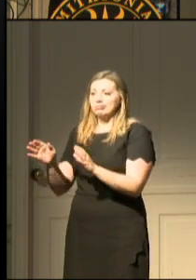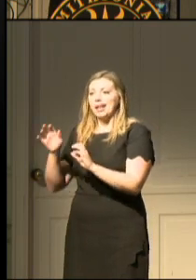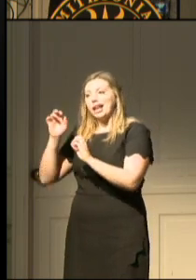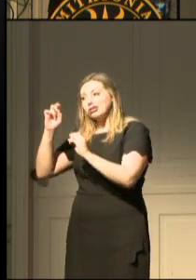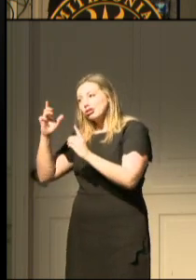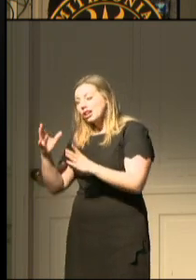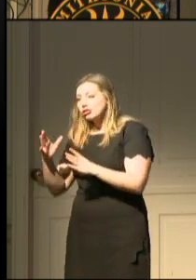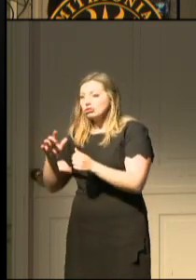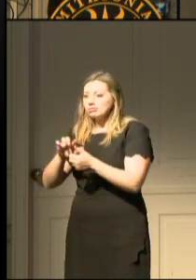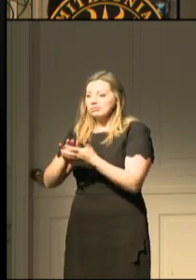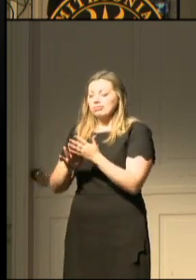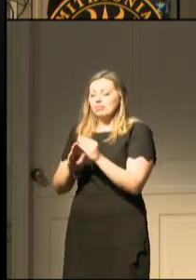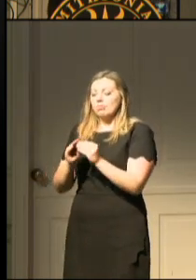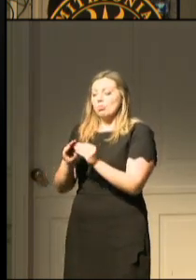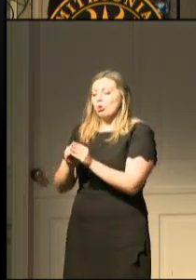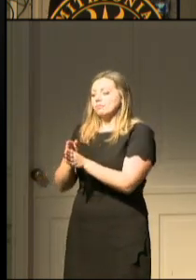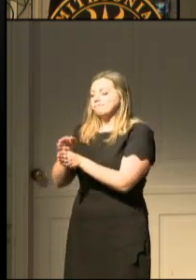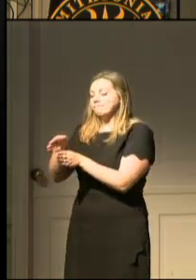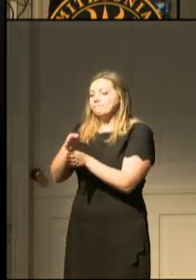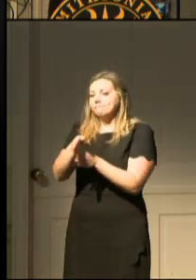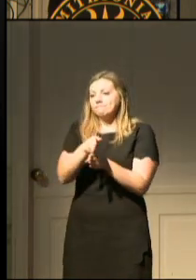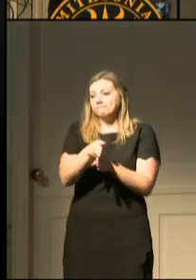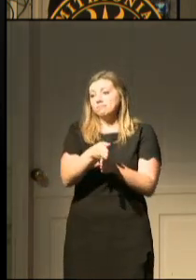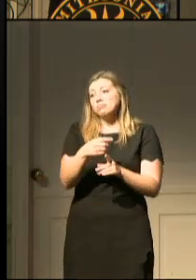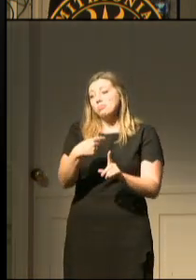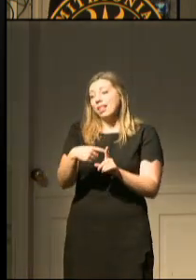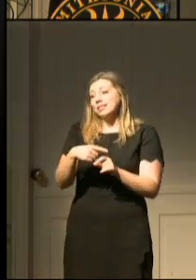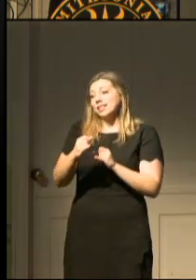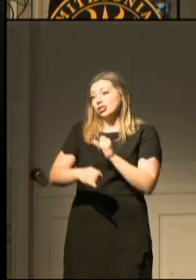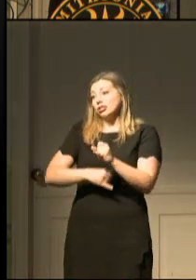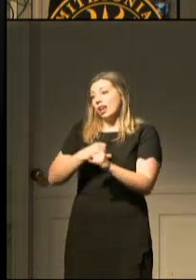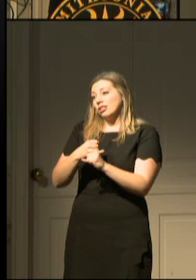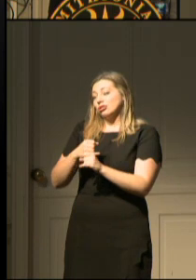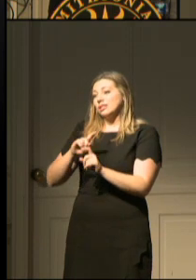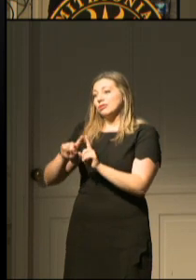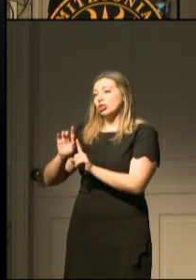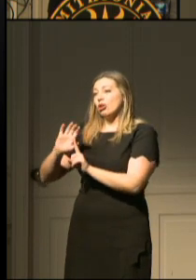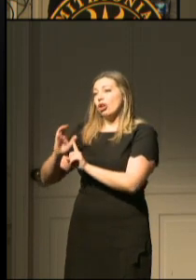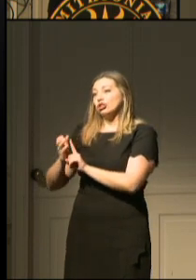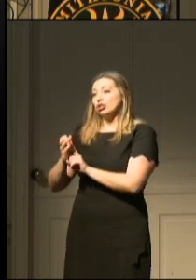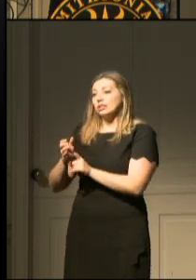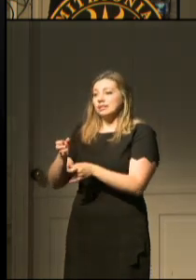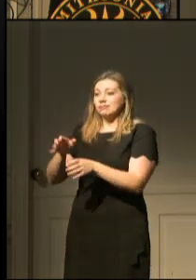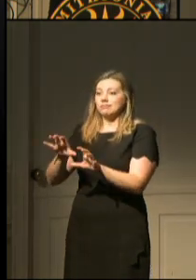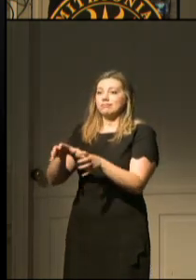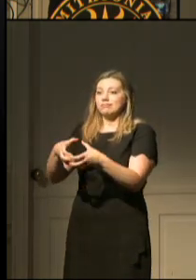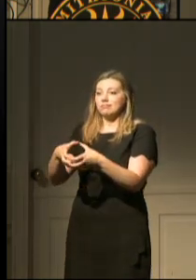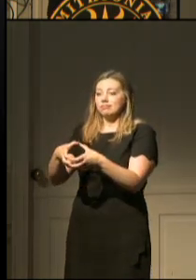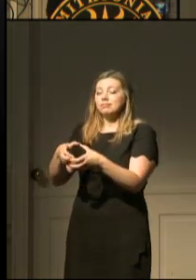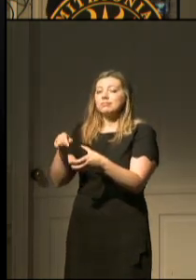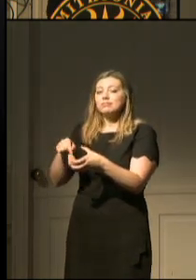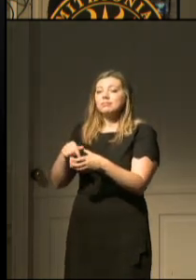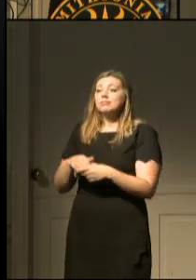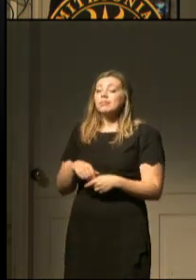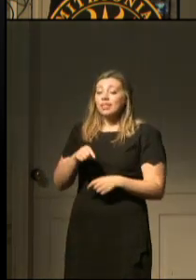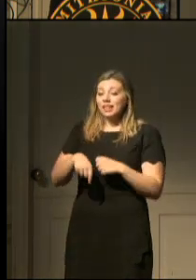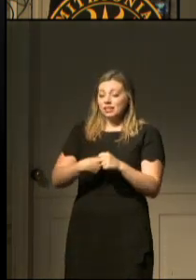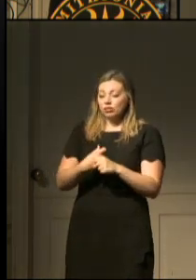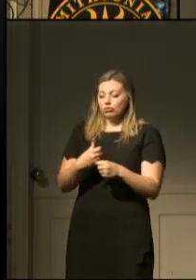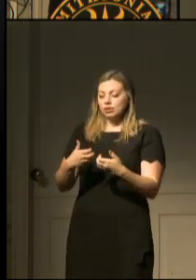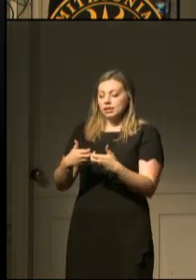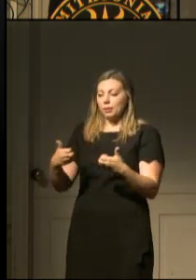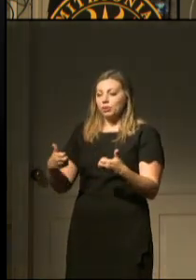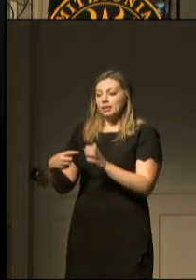educators, and further afield, individuals from international cultural institutions. This year, we also separated the exhibits from